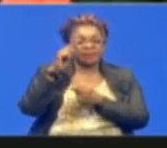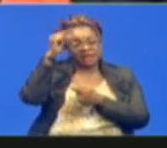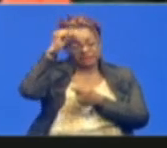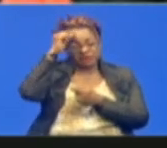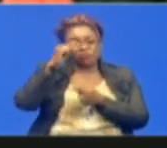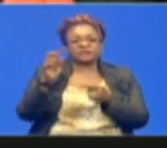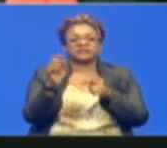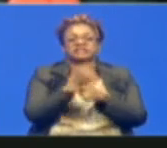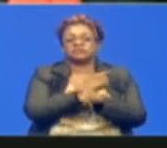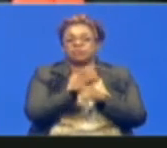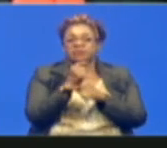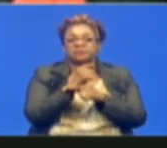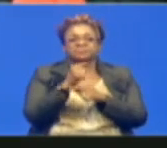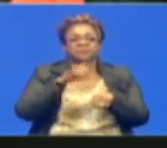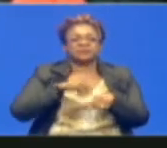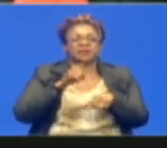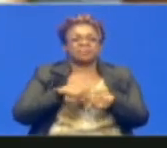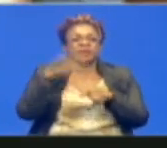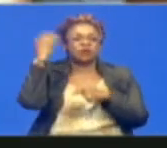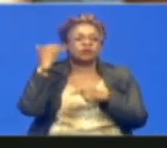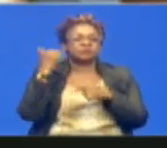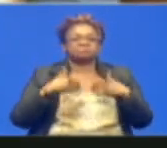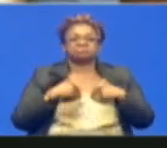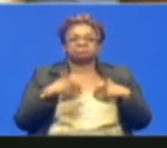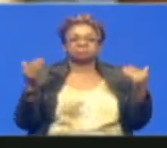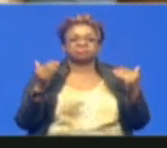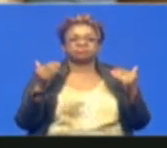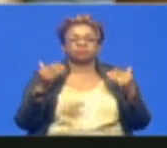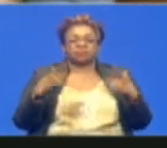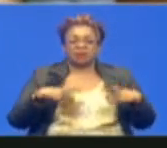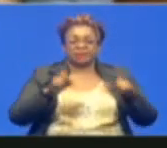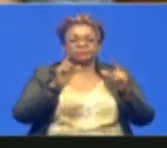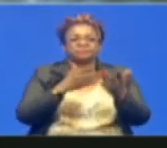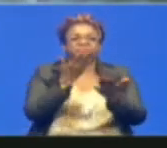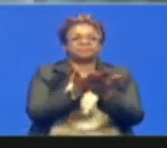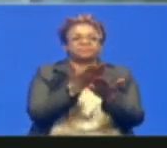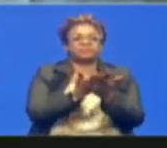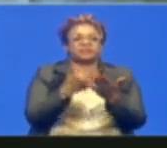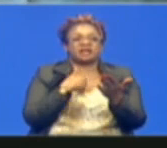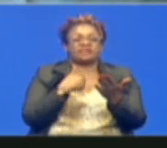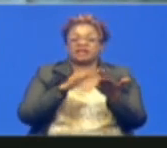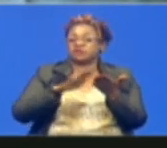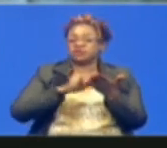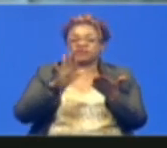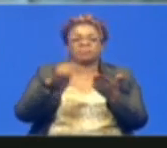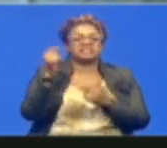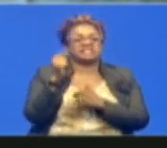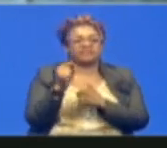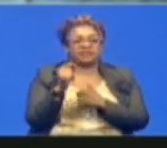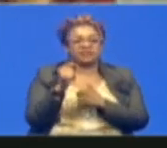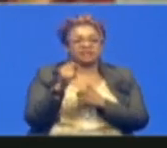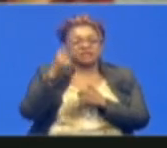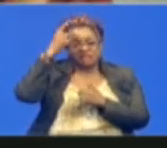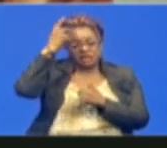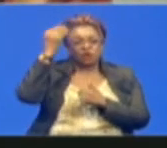testimony in chief after the trial court declined to allow an application by the defense team to have him excused from testifying. Kidero's